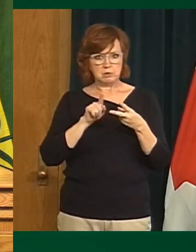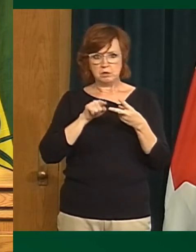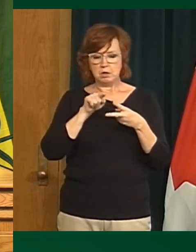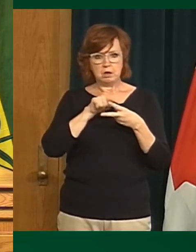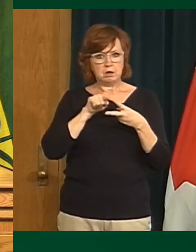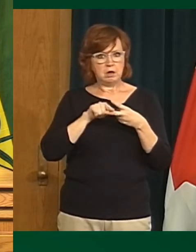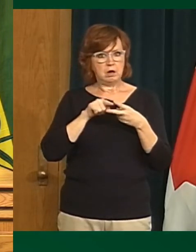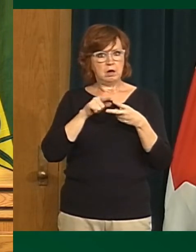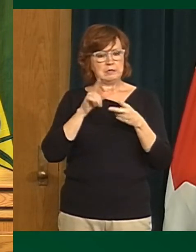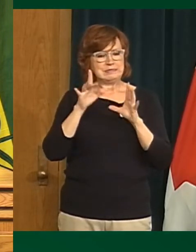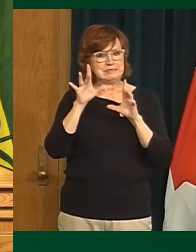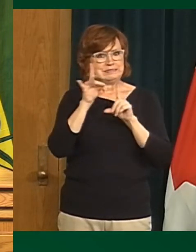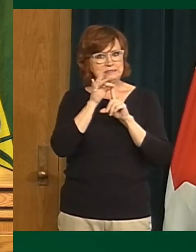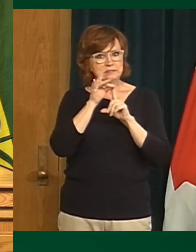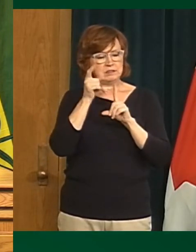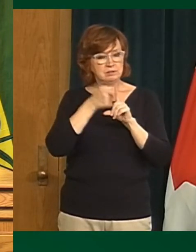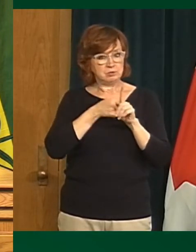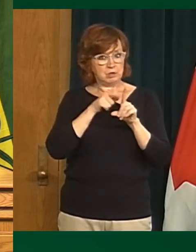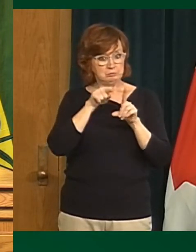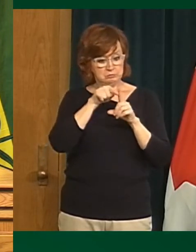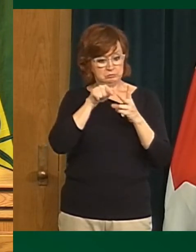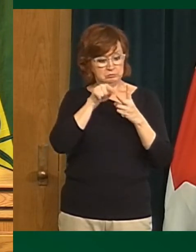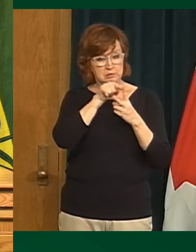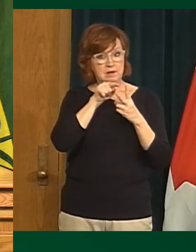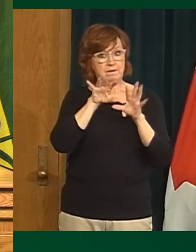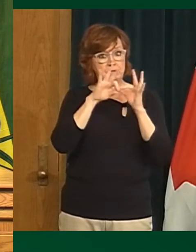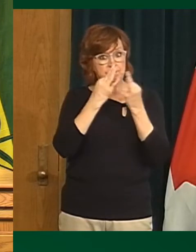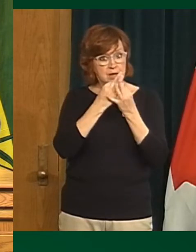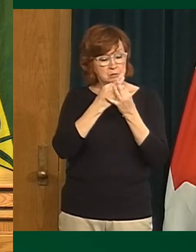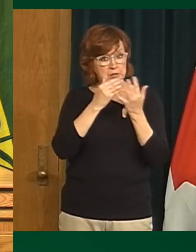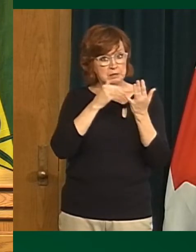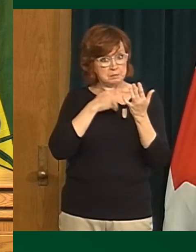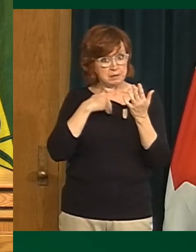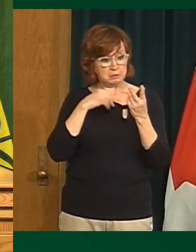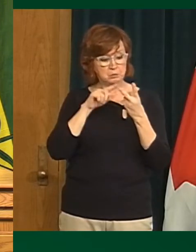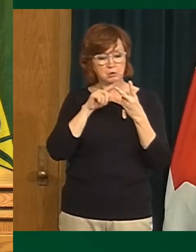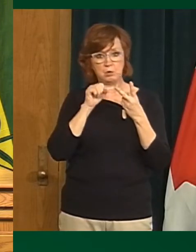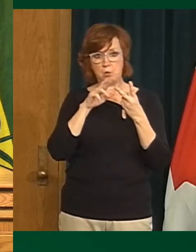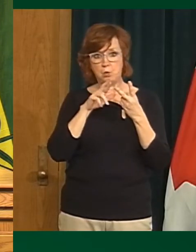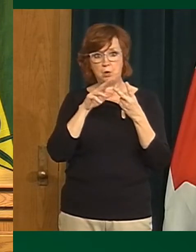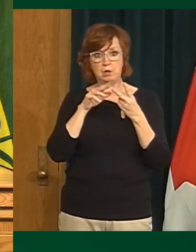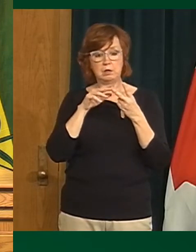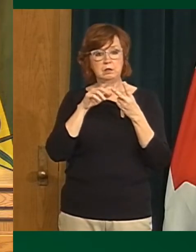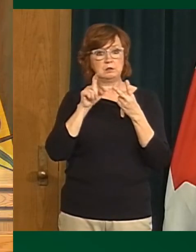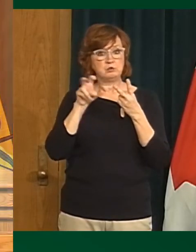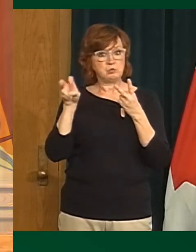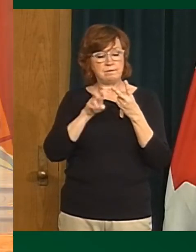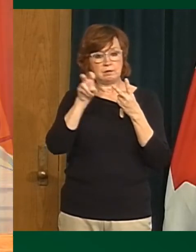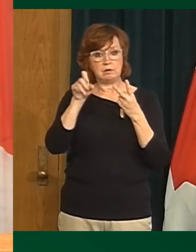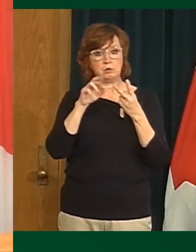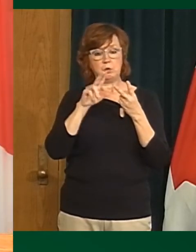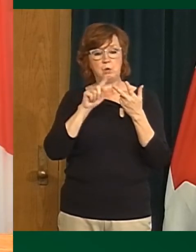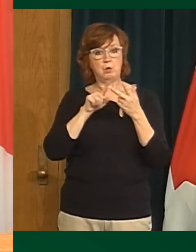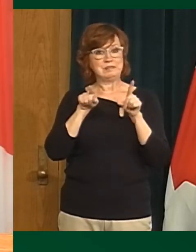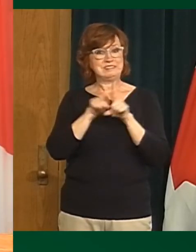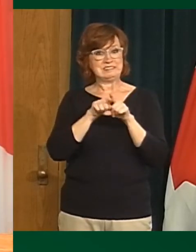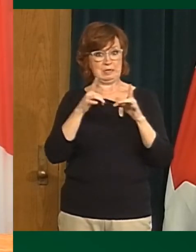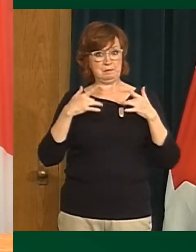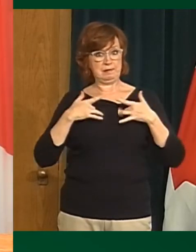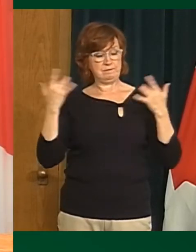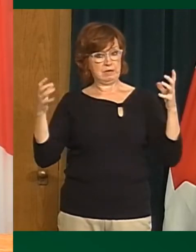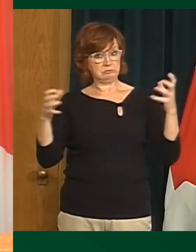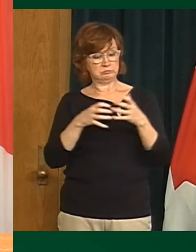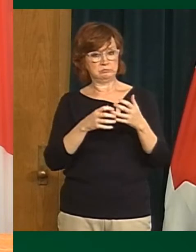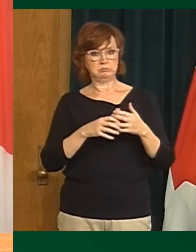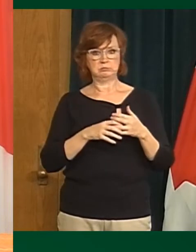or if they're even in the same household, contacts related to the same instance, or if it's travel related. So I do not have